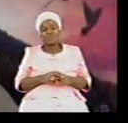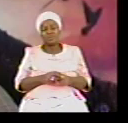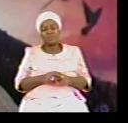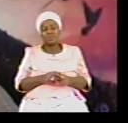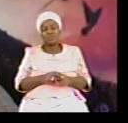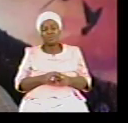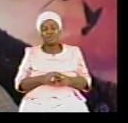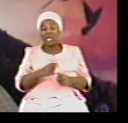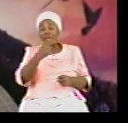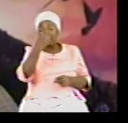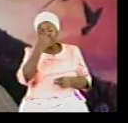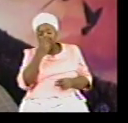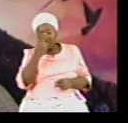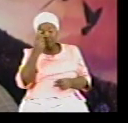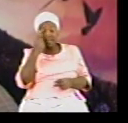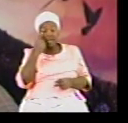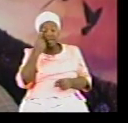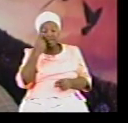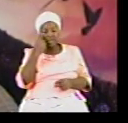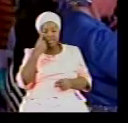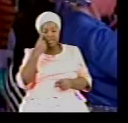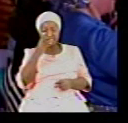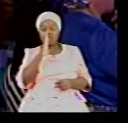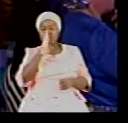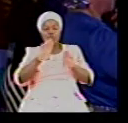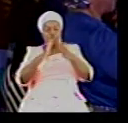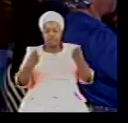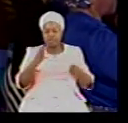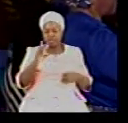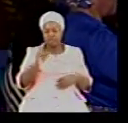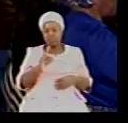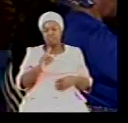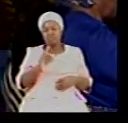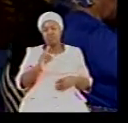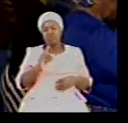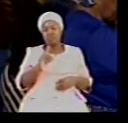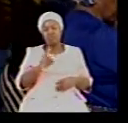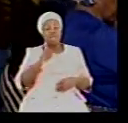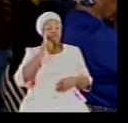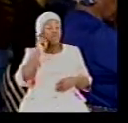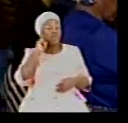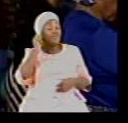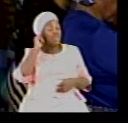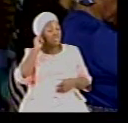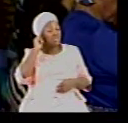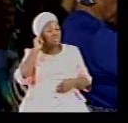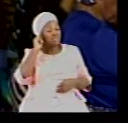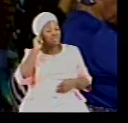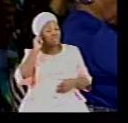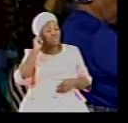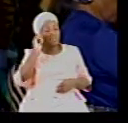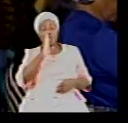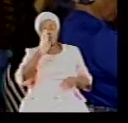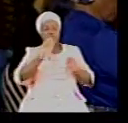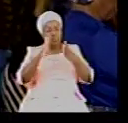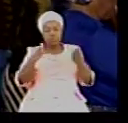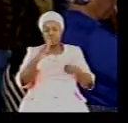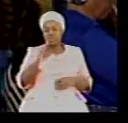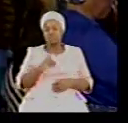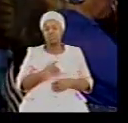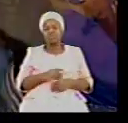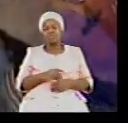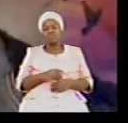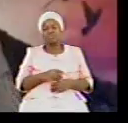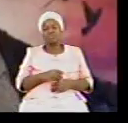Blind eyes, be open. Deaf ears, be open.